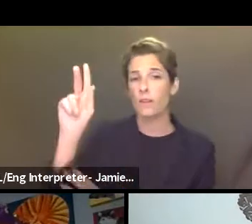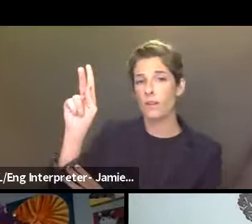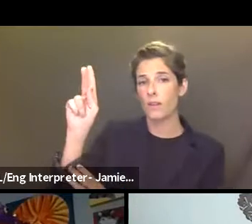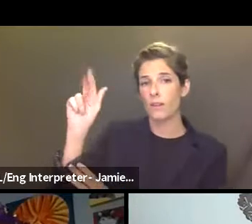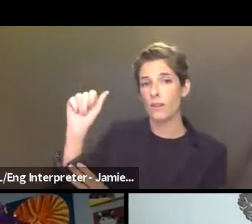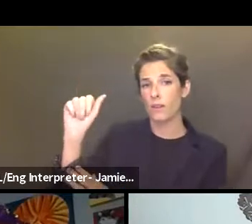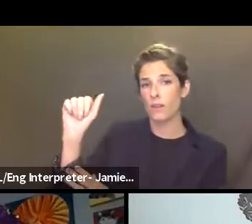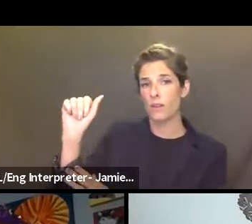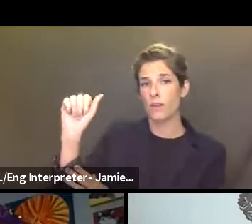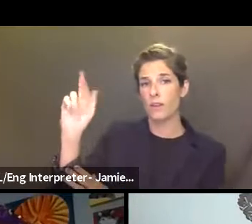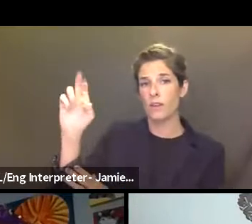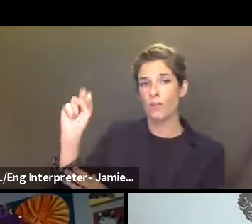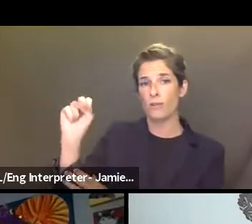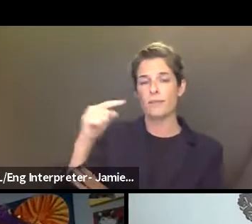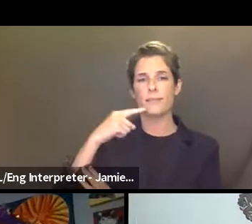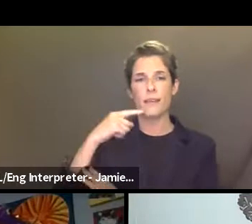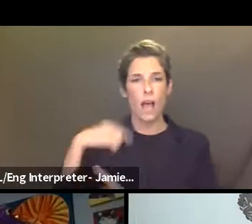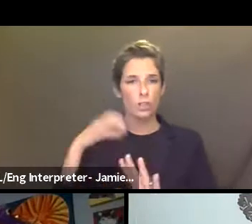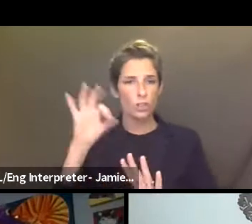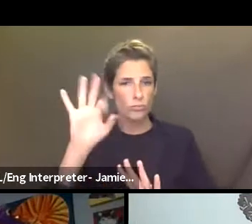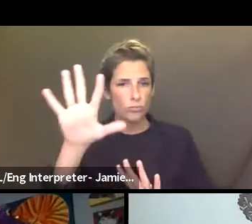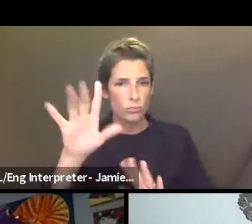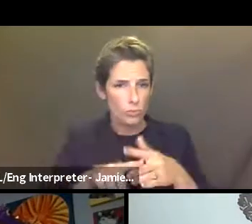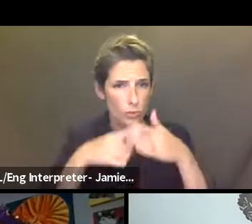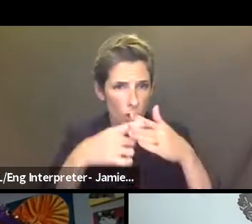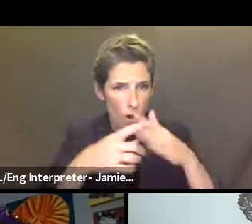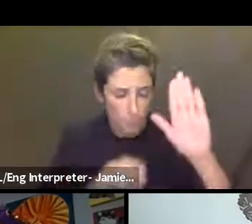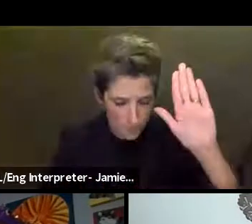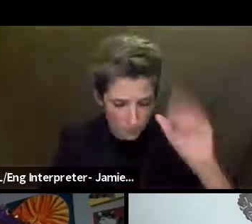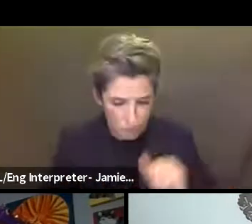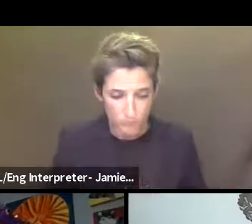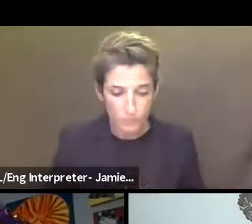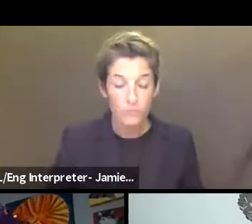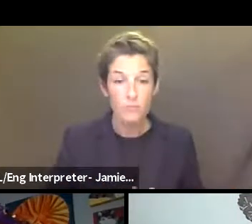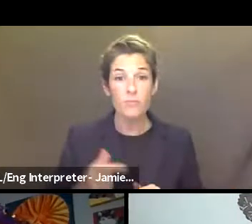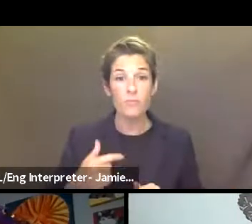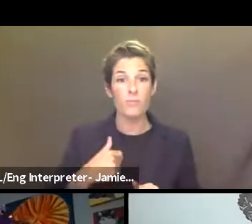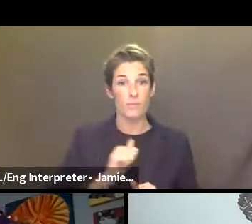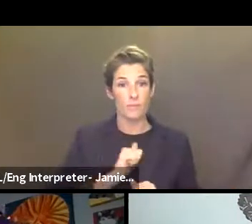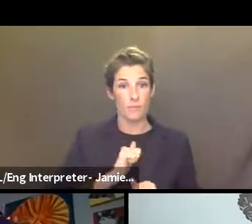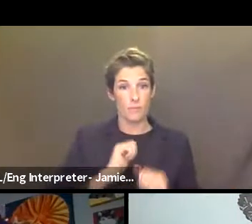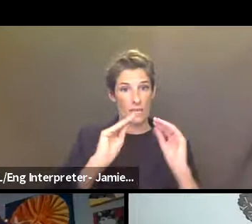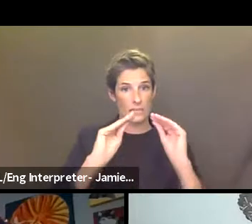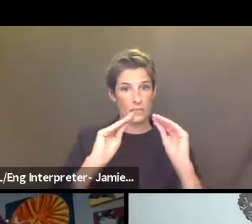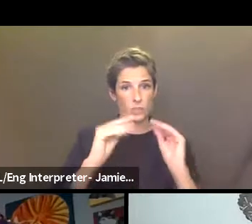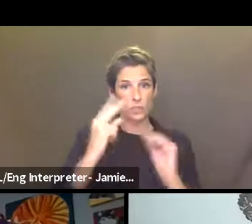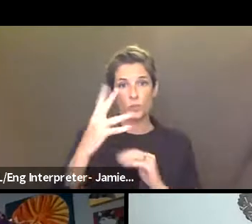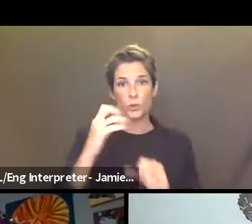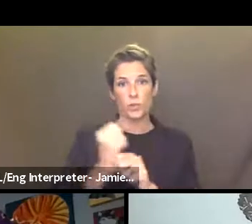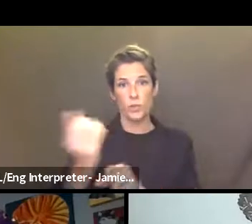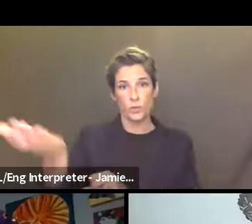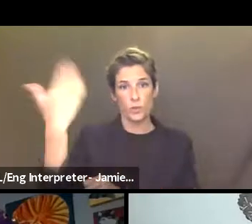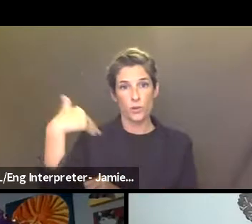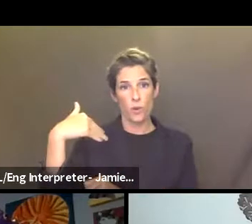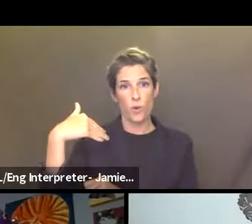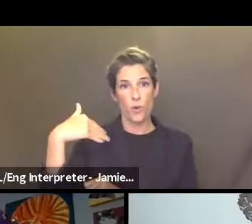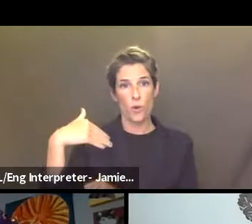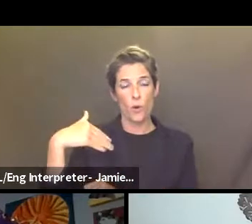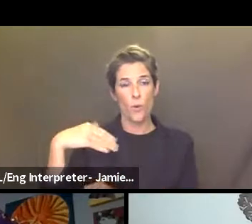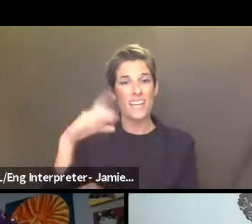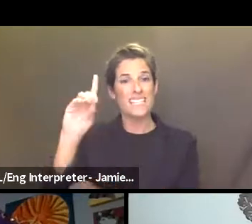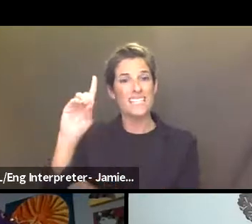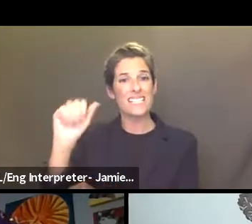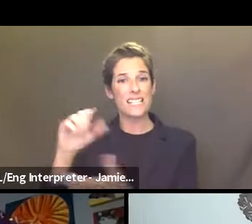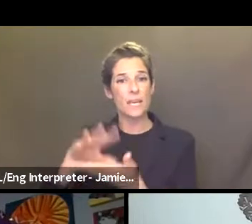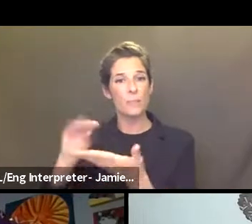I'll jump in, you know, just for a start. You know, when I was teaching 2 years ago, disabled students would constantly say, you